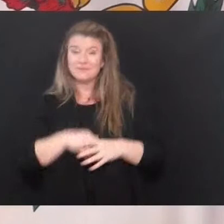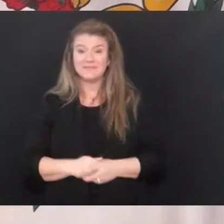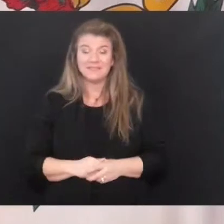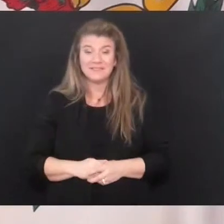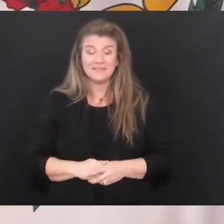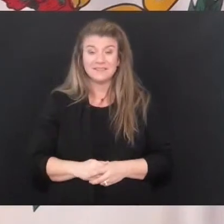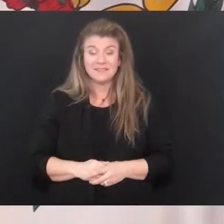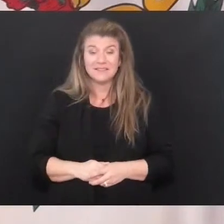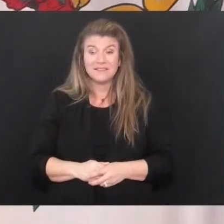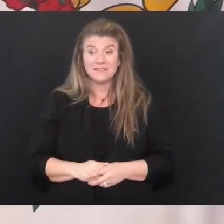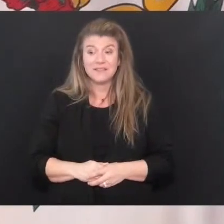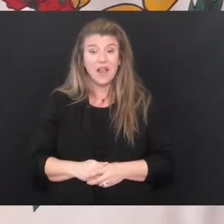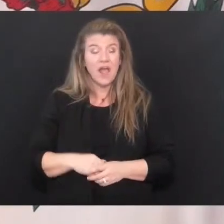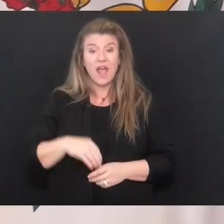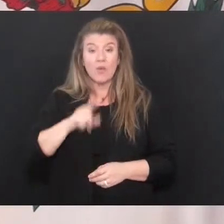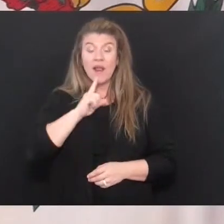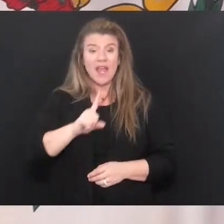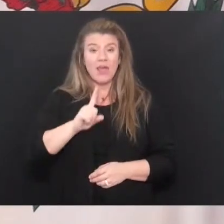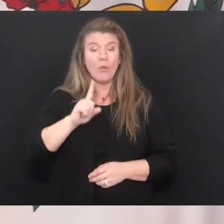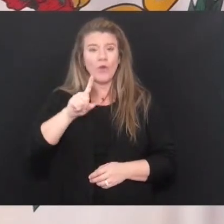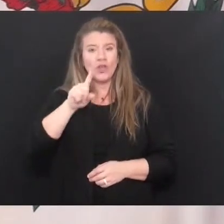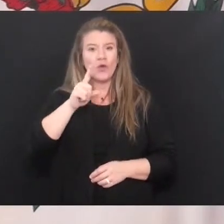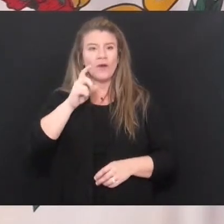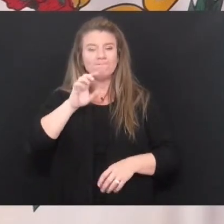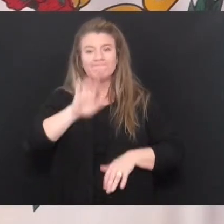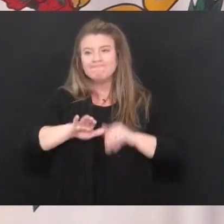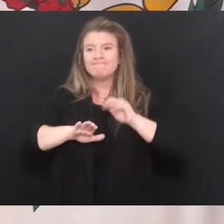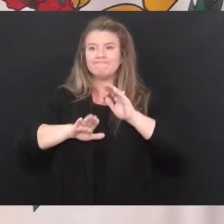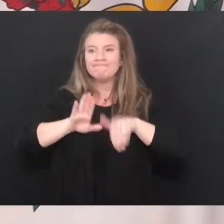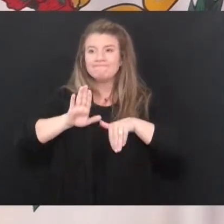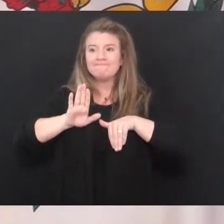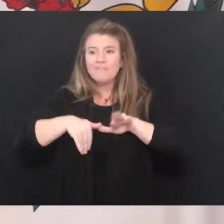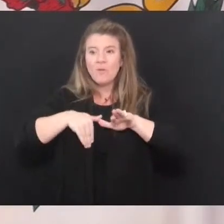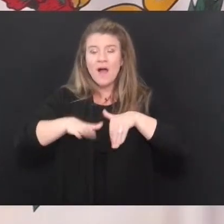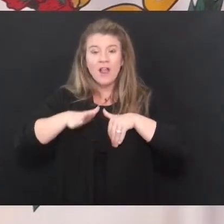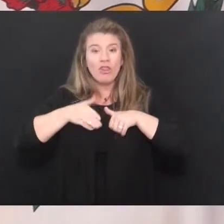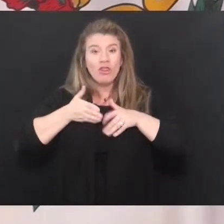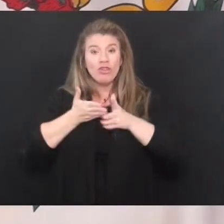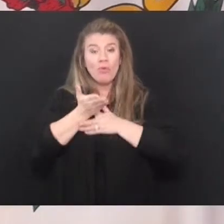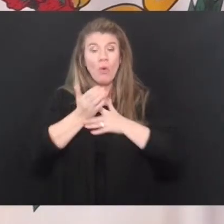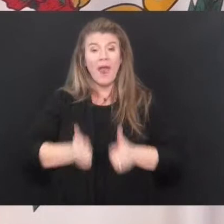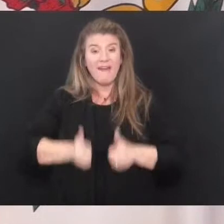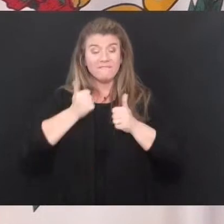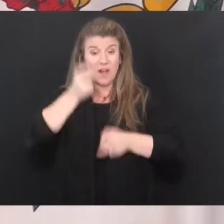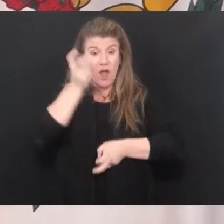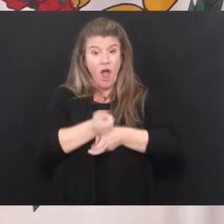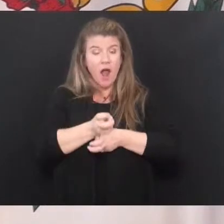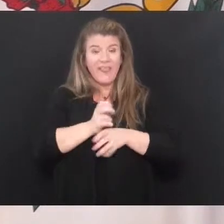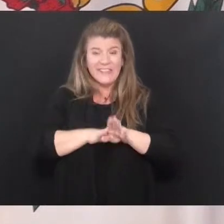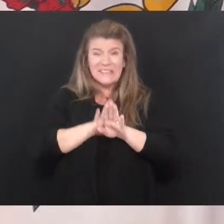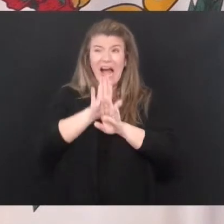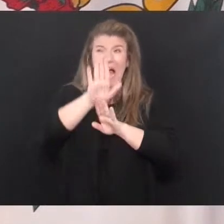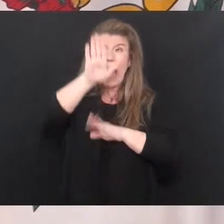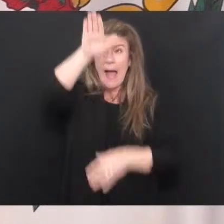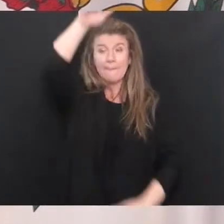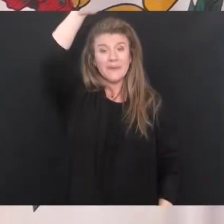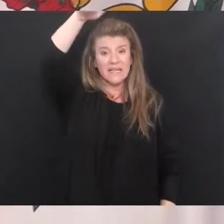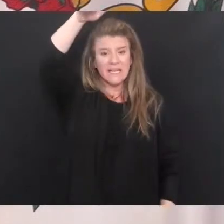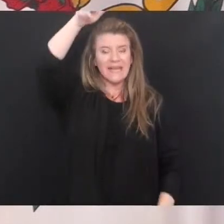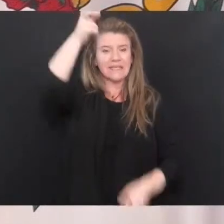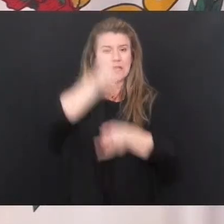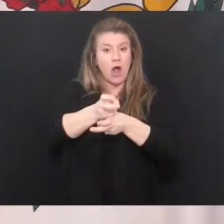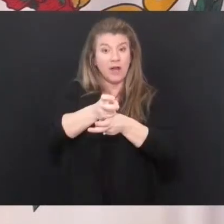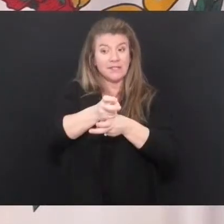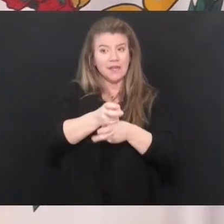the mountain is always the steepest part, and it's really right near the top, always. We can